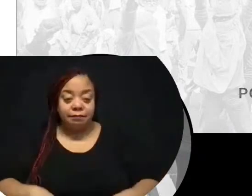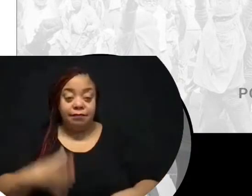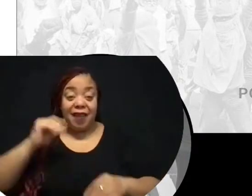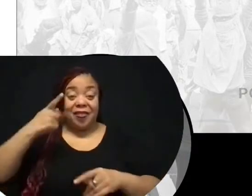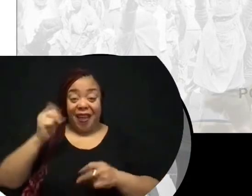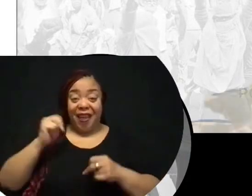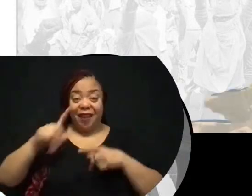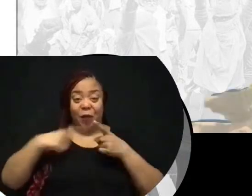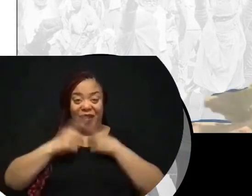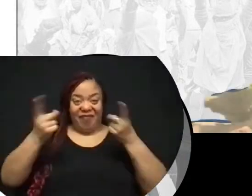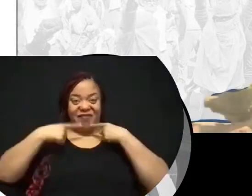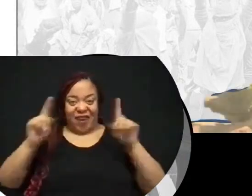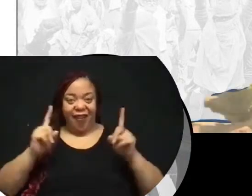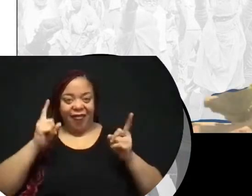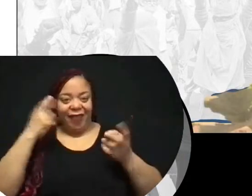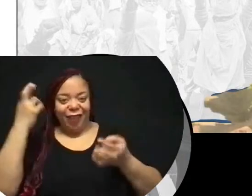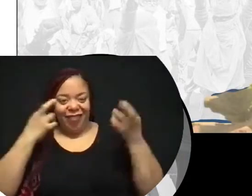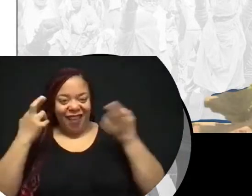that shit.